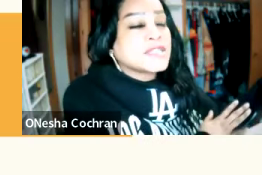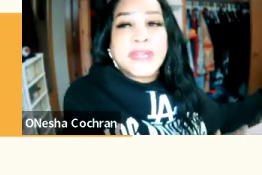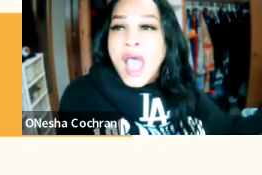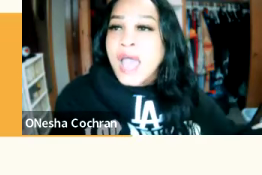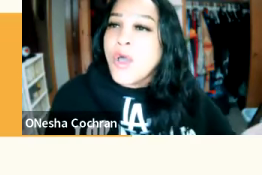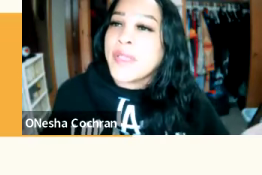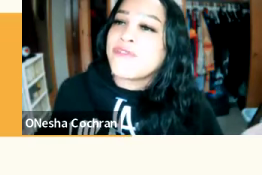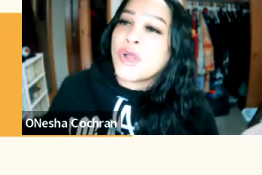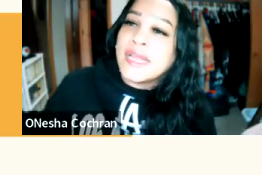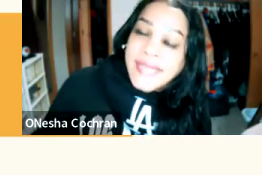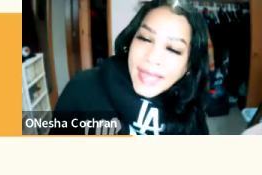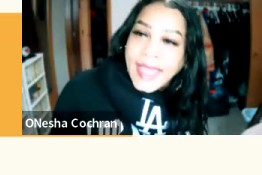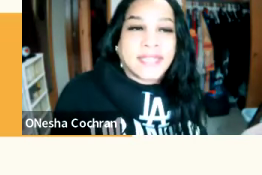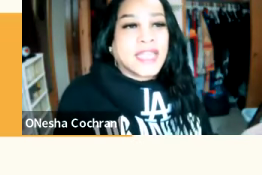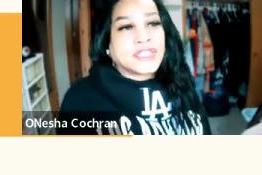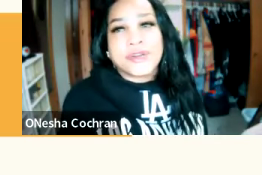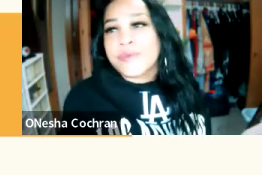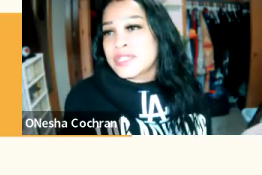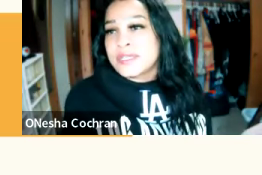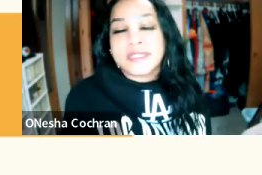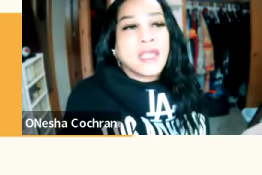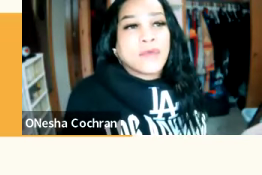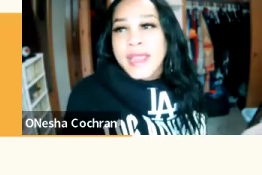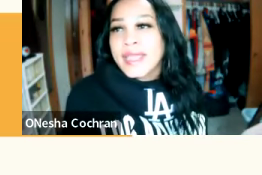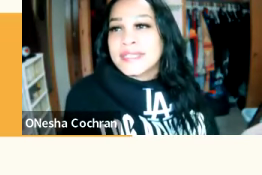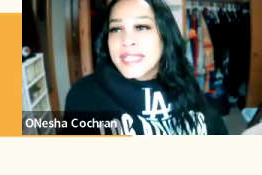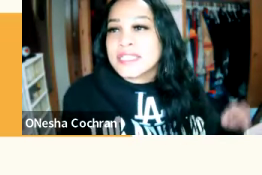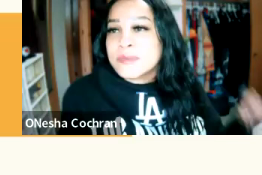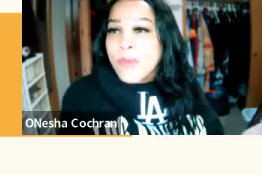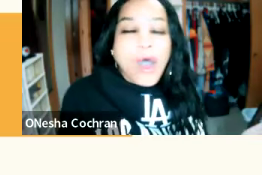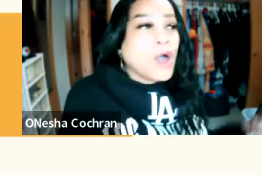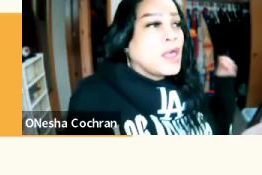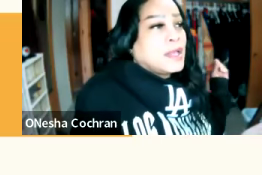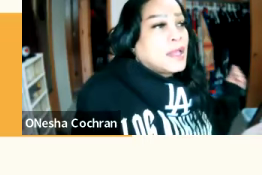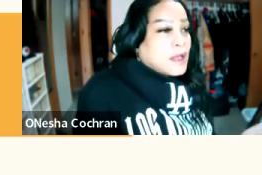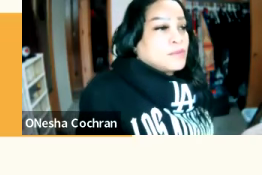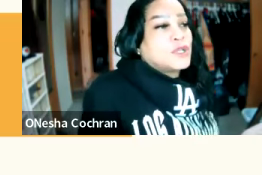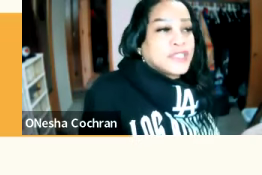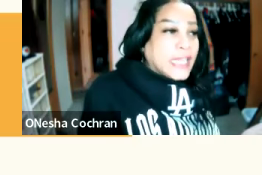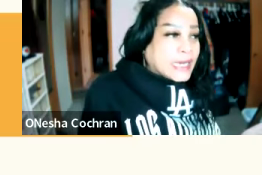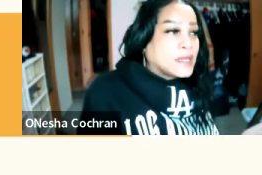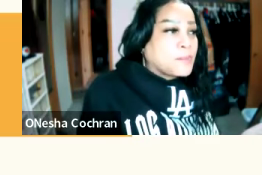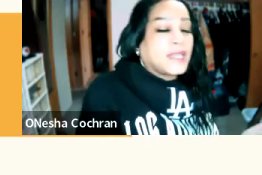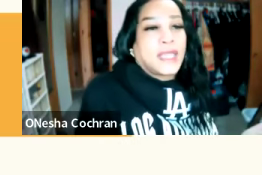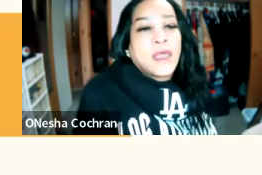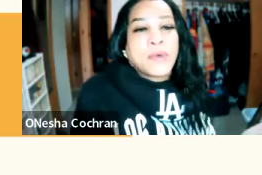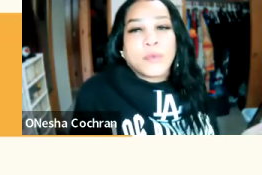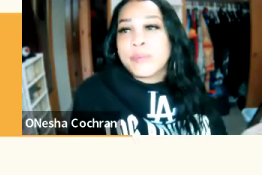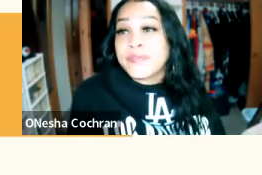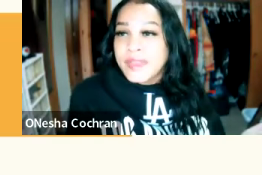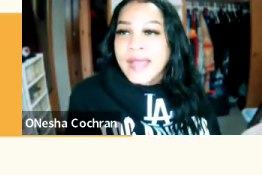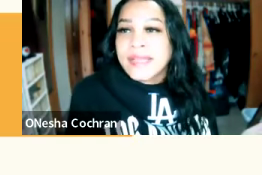problem that has been ongoing for decades and generations, right? It's a small little tin in the